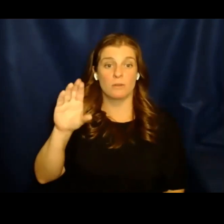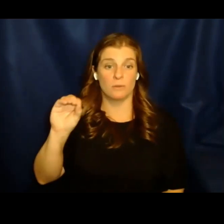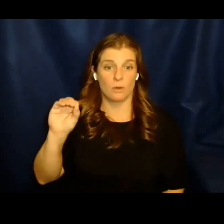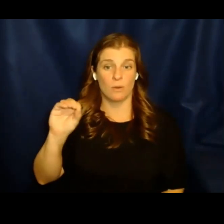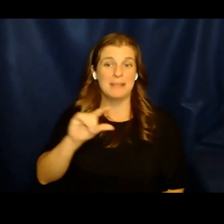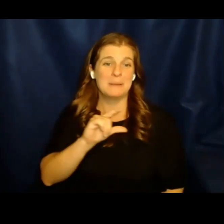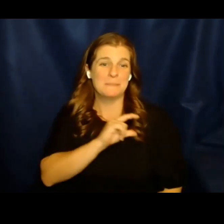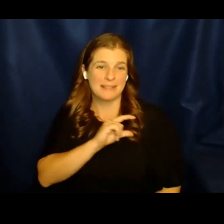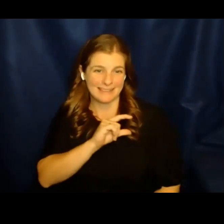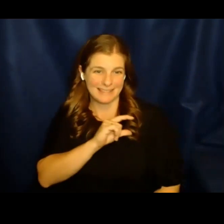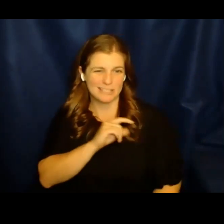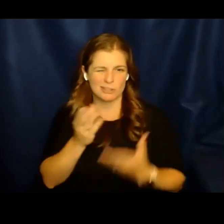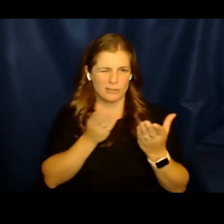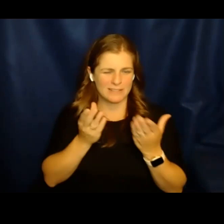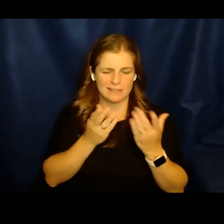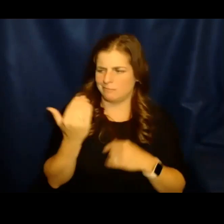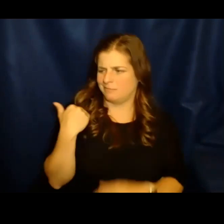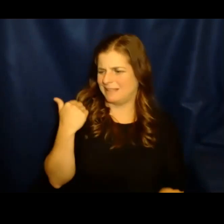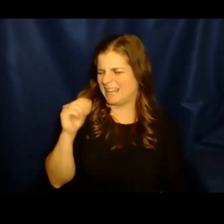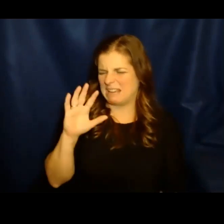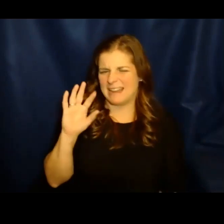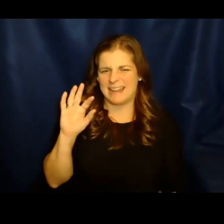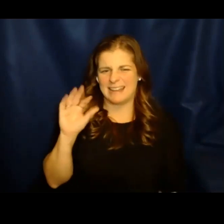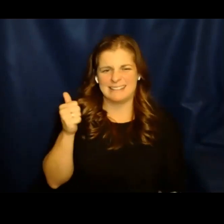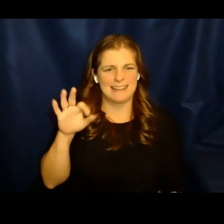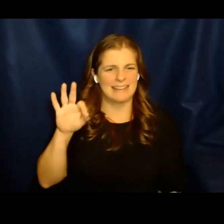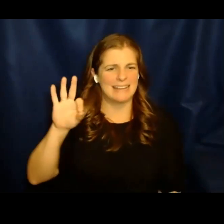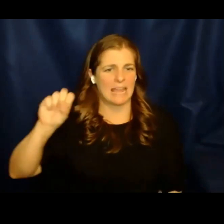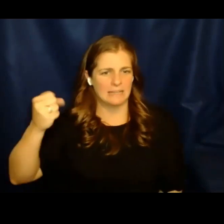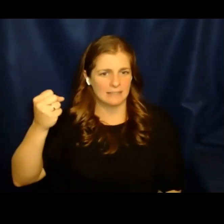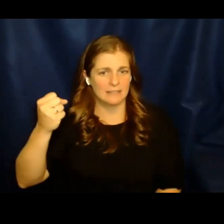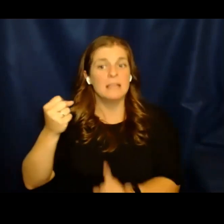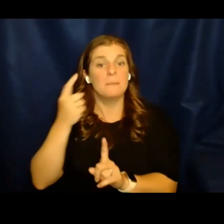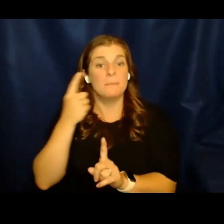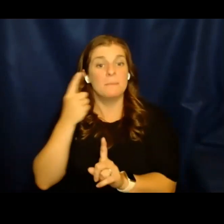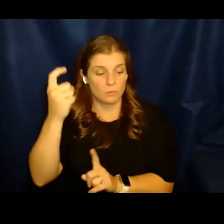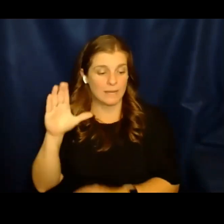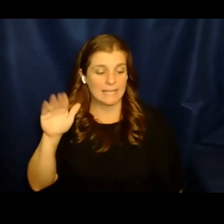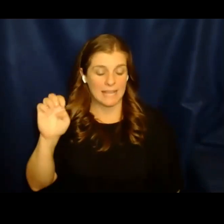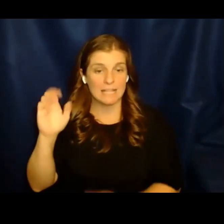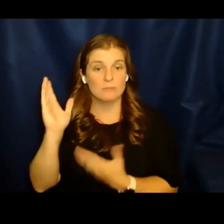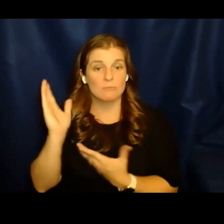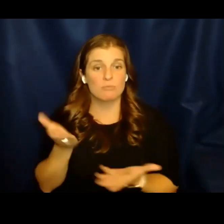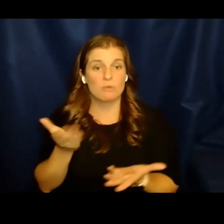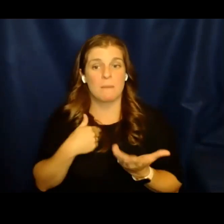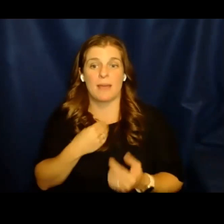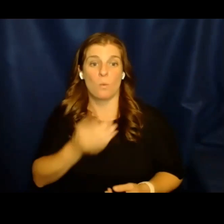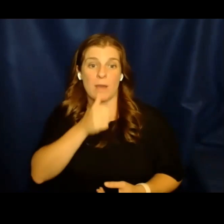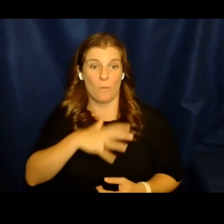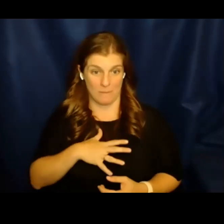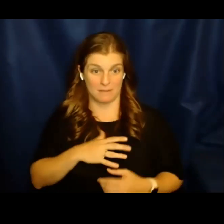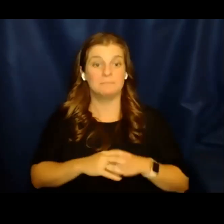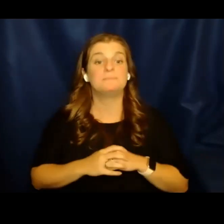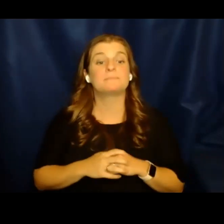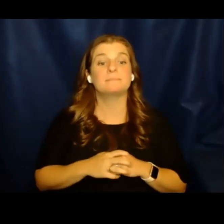sexual violence. This was in the late 90s, following a case brought by a white woman who went by the name Jane Doe,